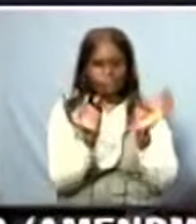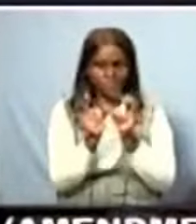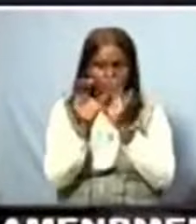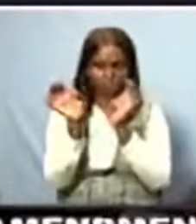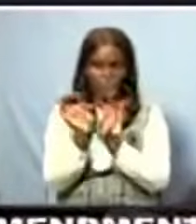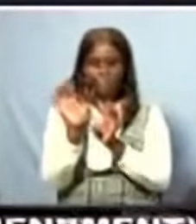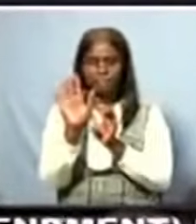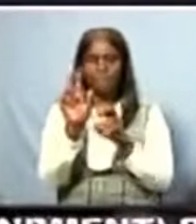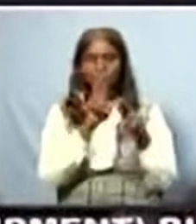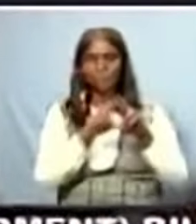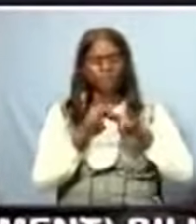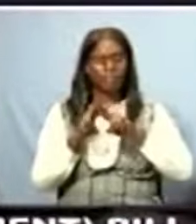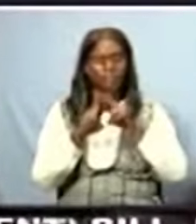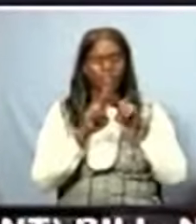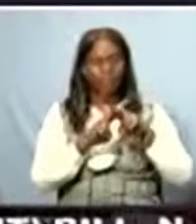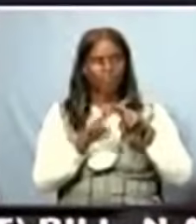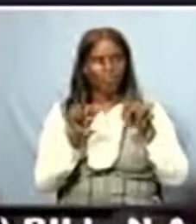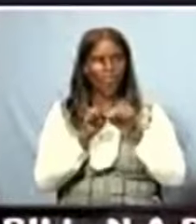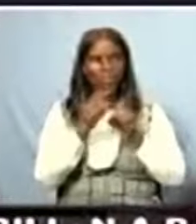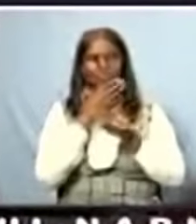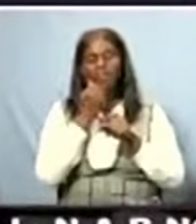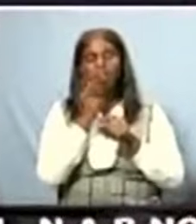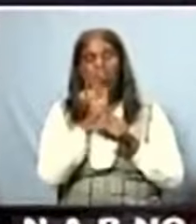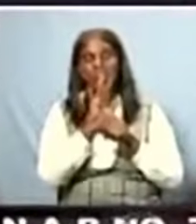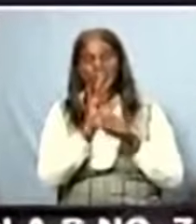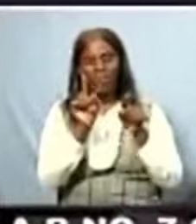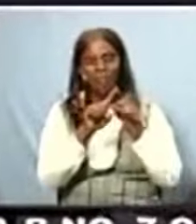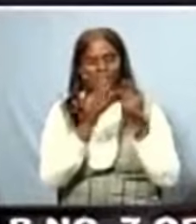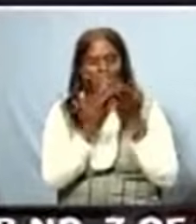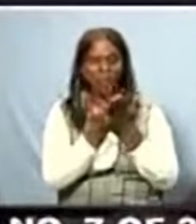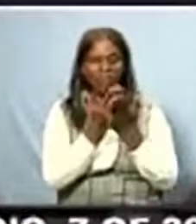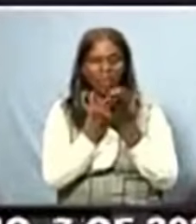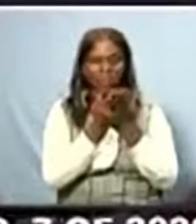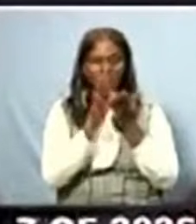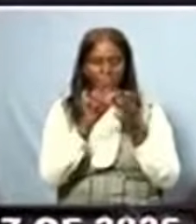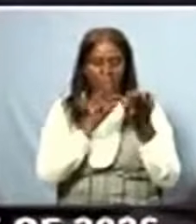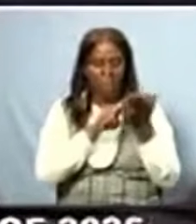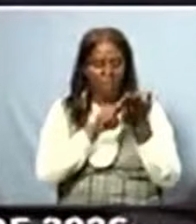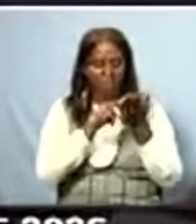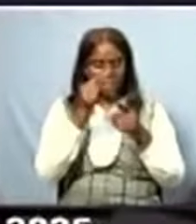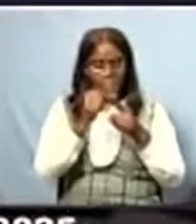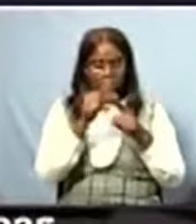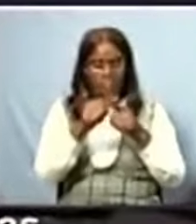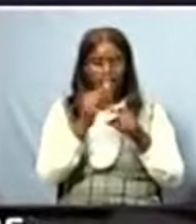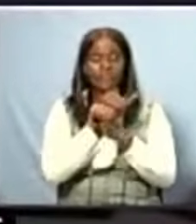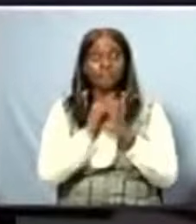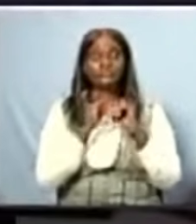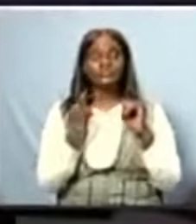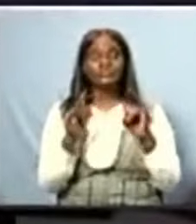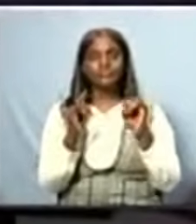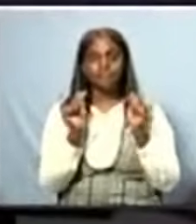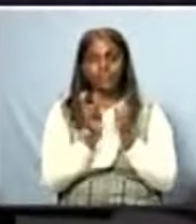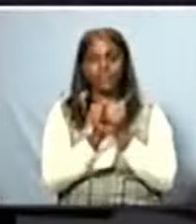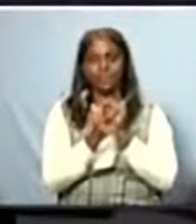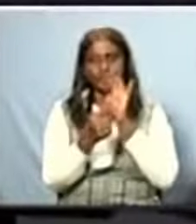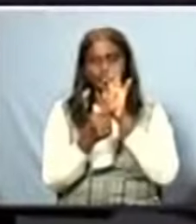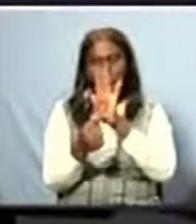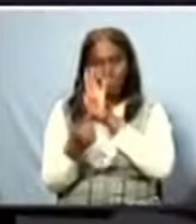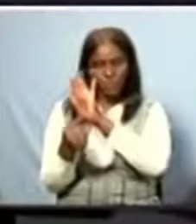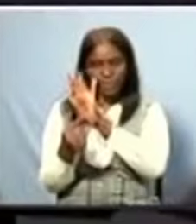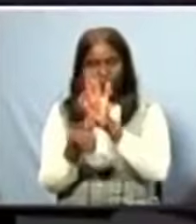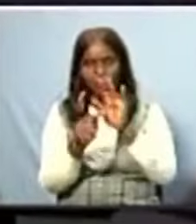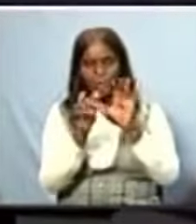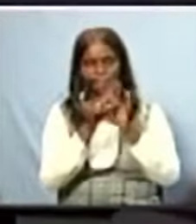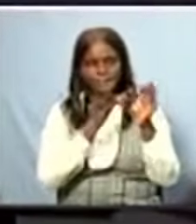seat. The Commission proposes deleting the word independent wherever it appears in